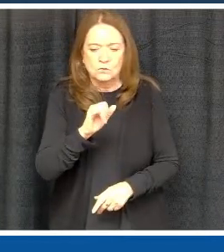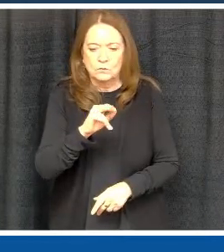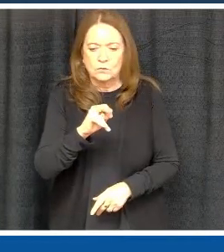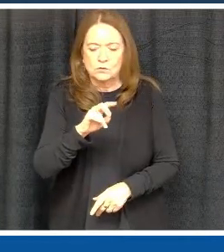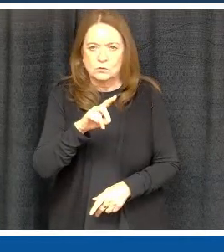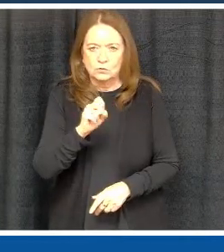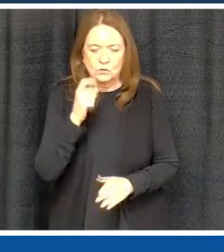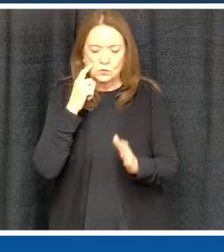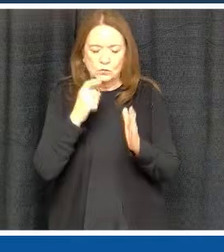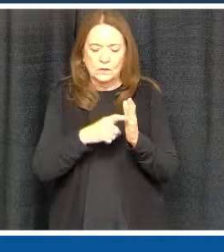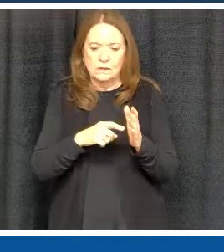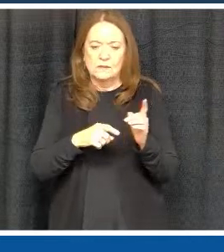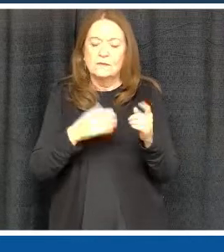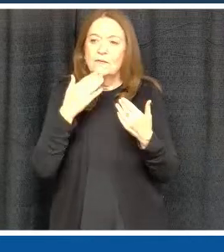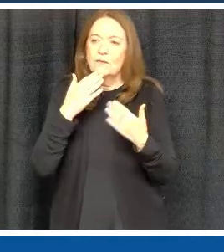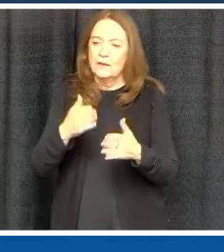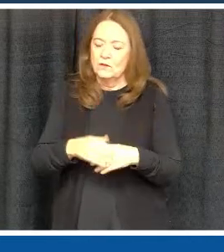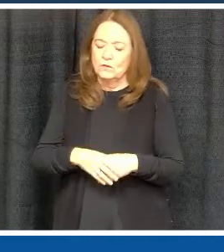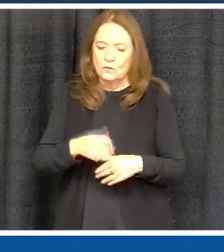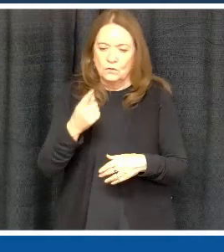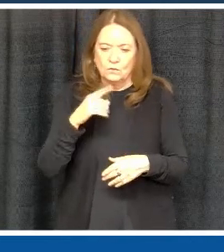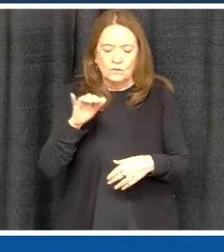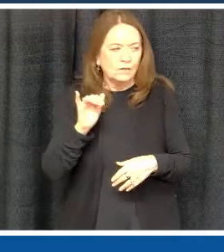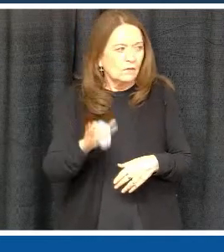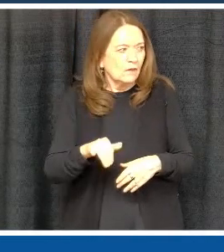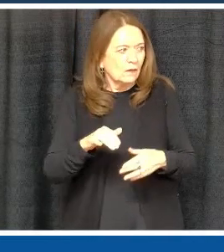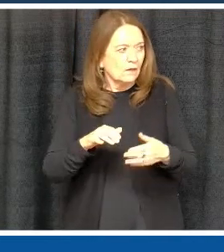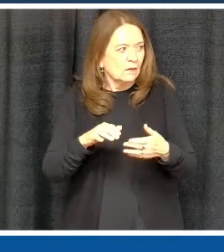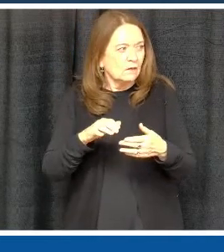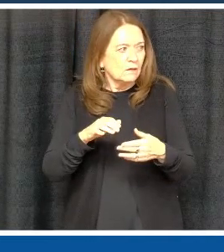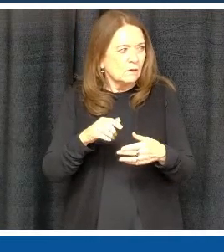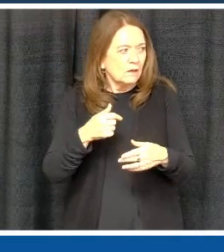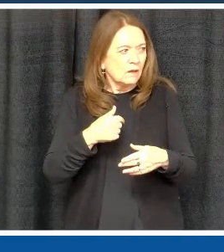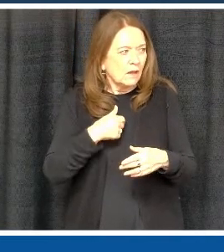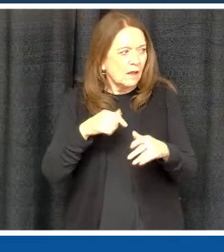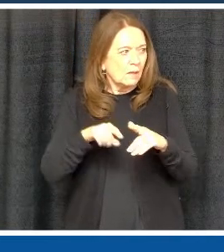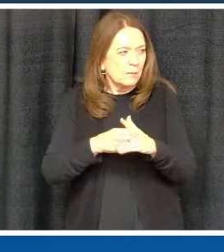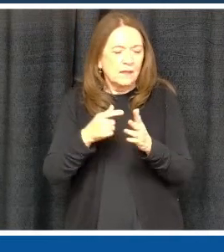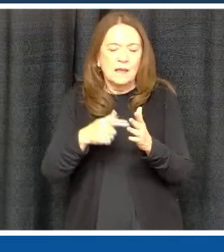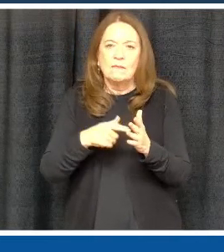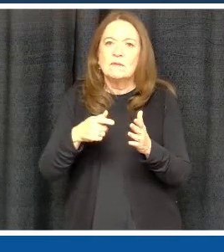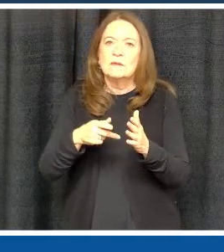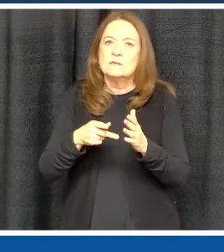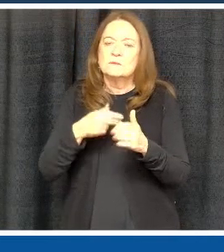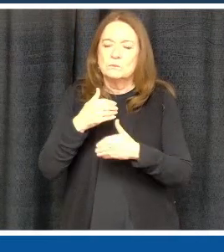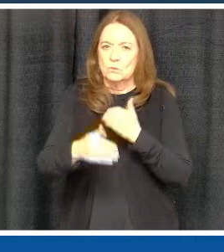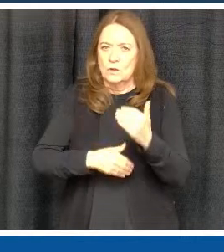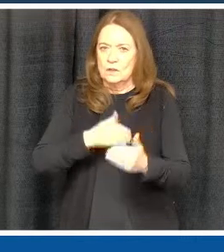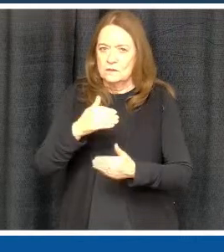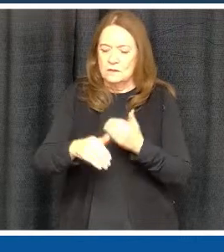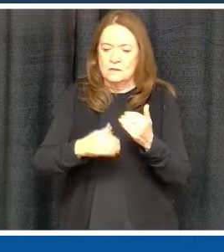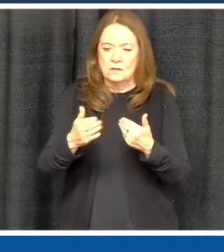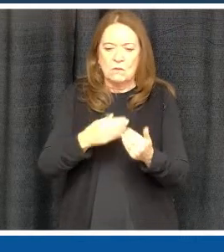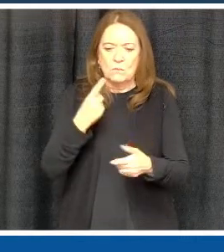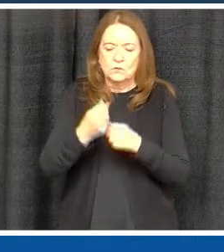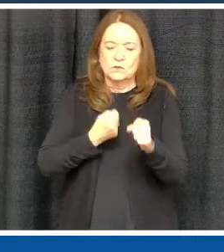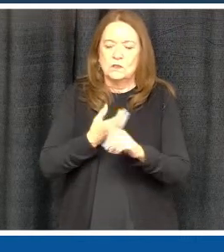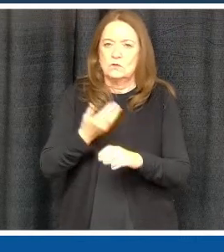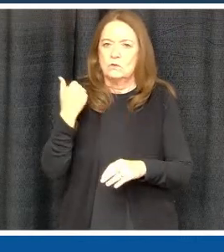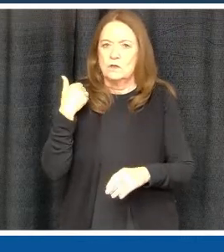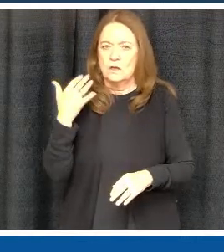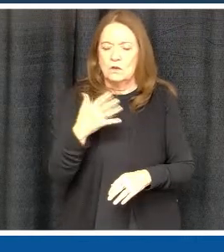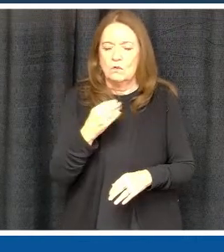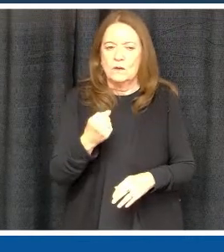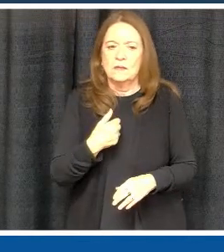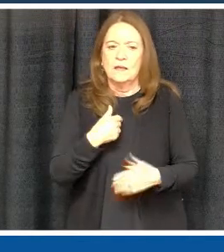that ordinance. Thank you. For the community, I began this process almost a year ago, and I